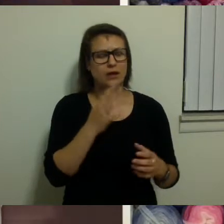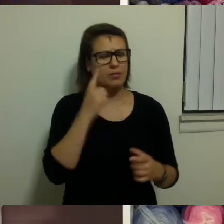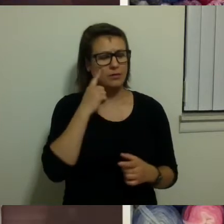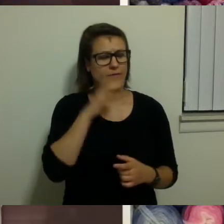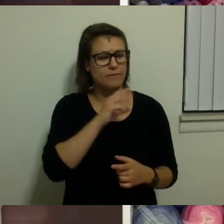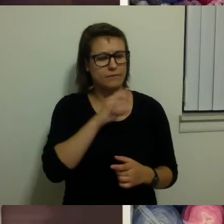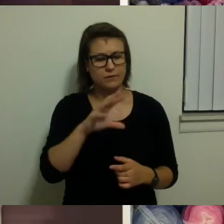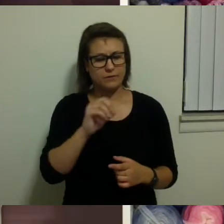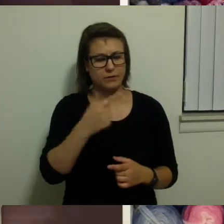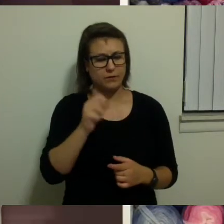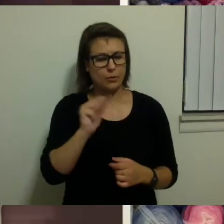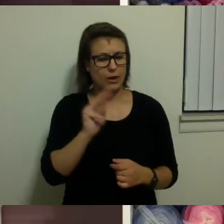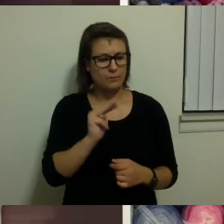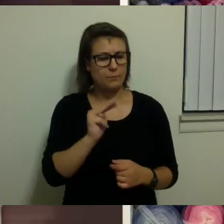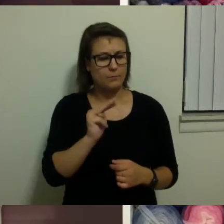they're 50 gram.